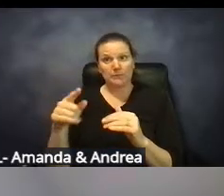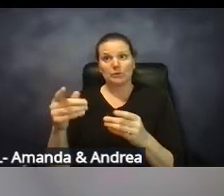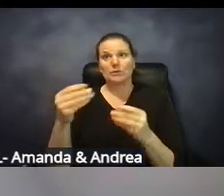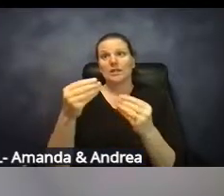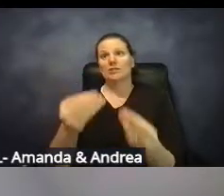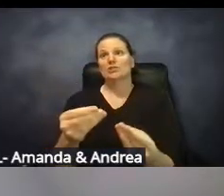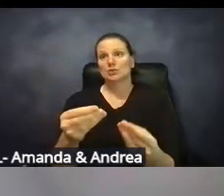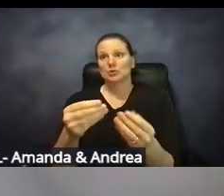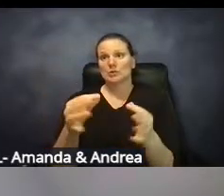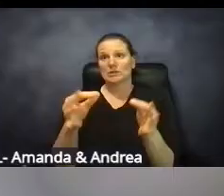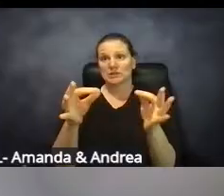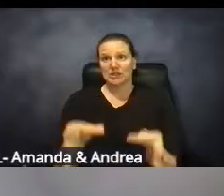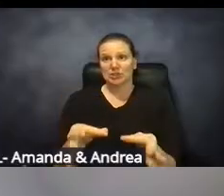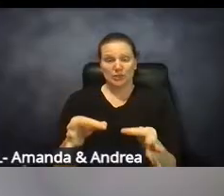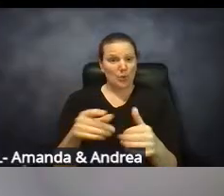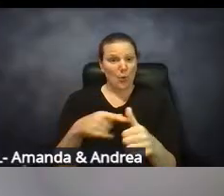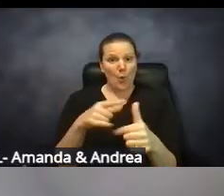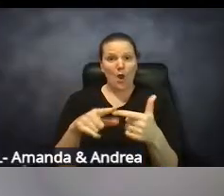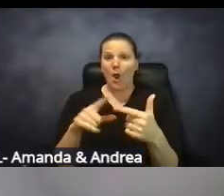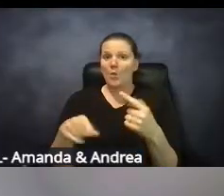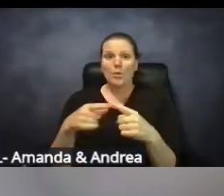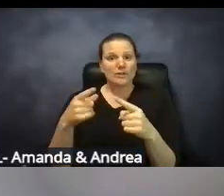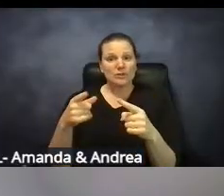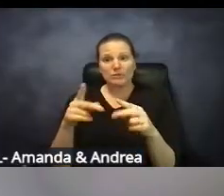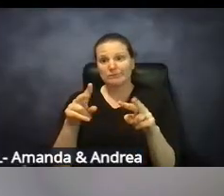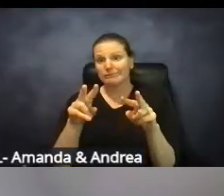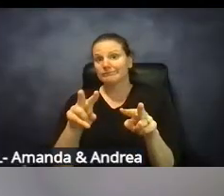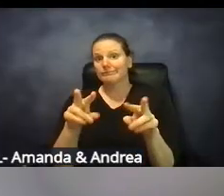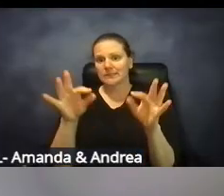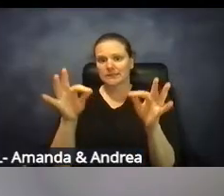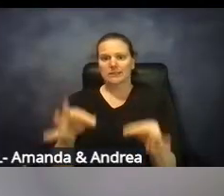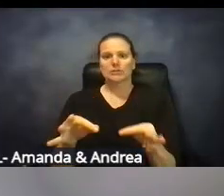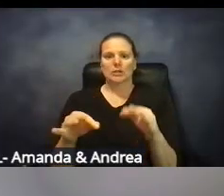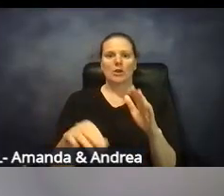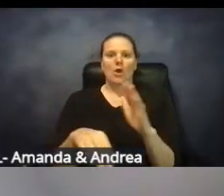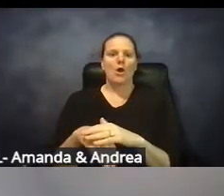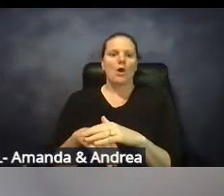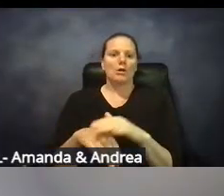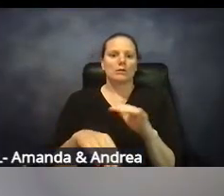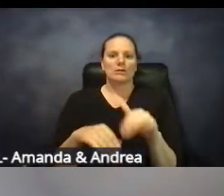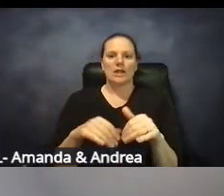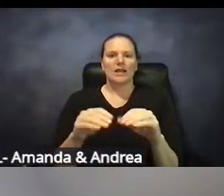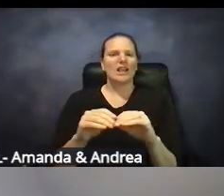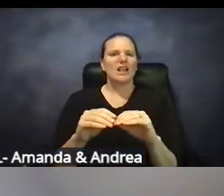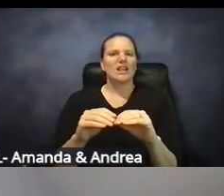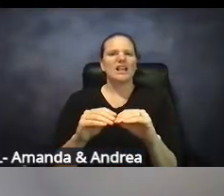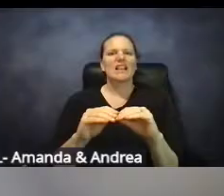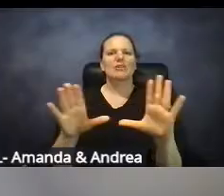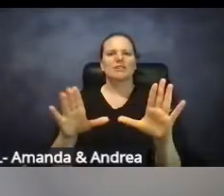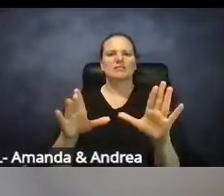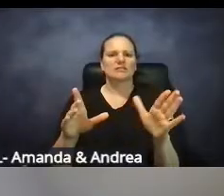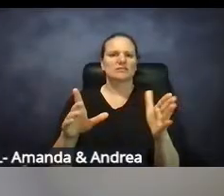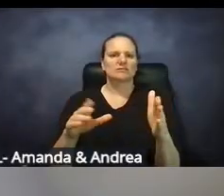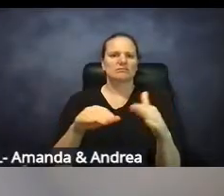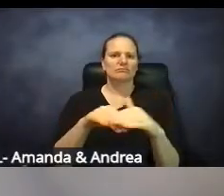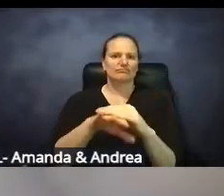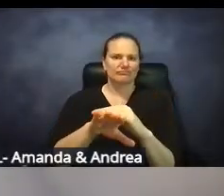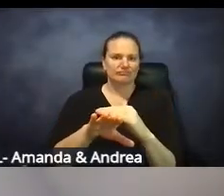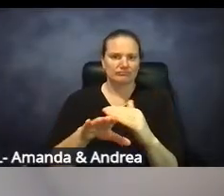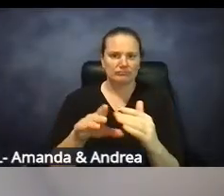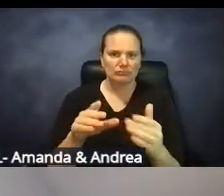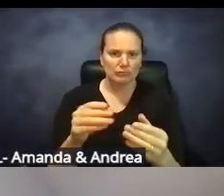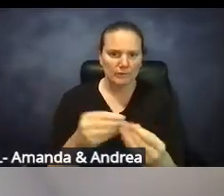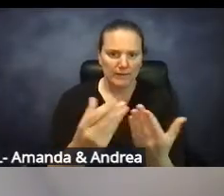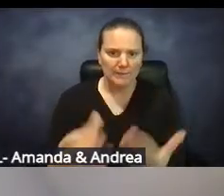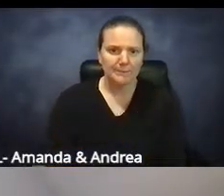a decision, or when do you anticipate that decision on the clearance to be provided? We think